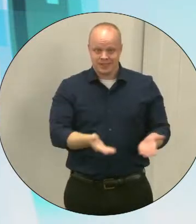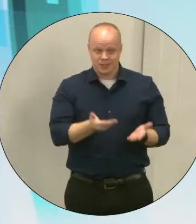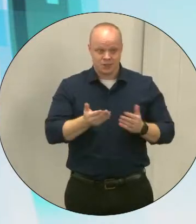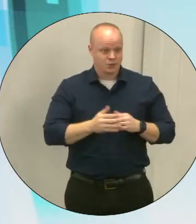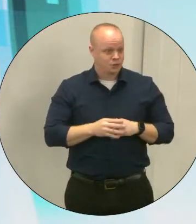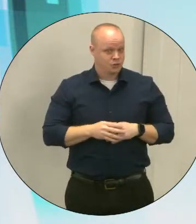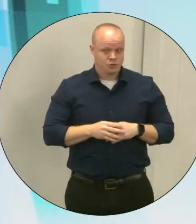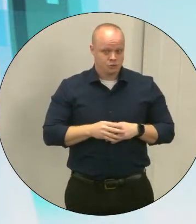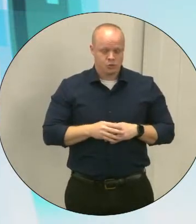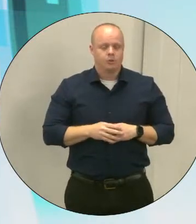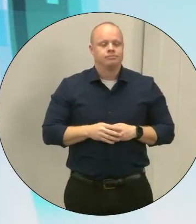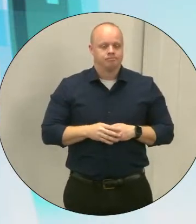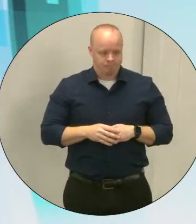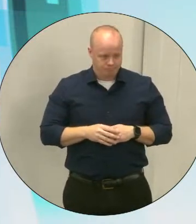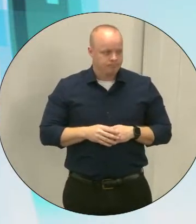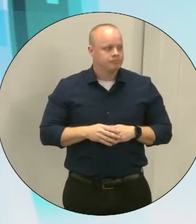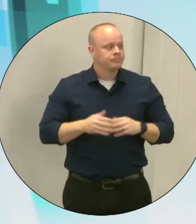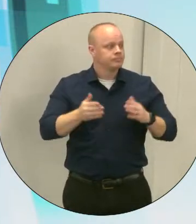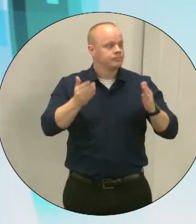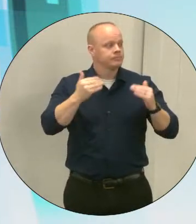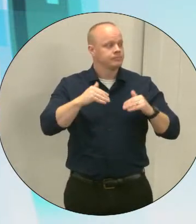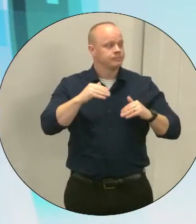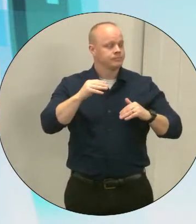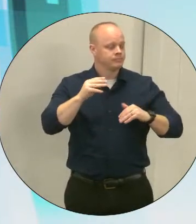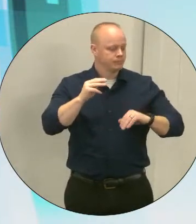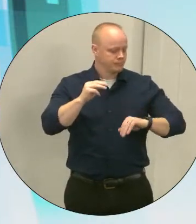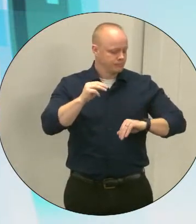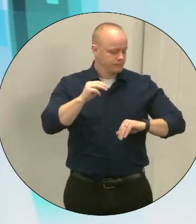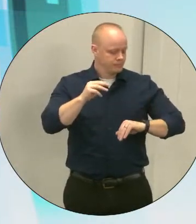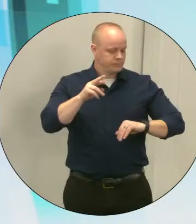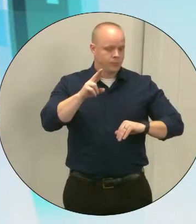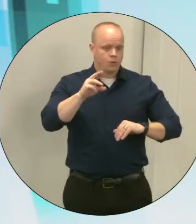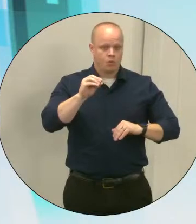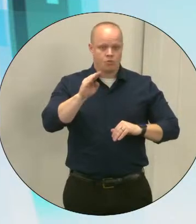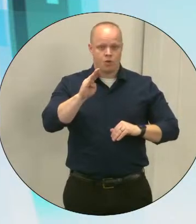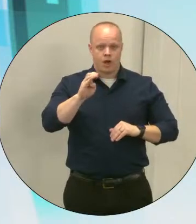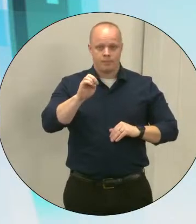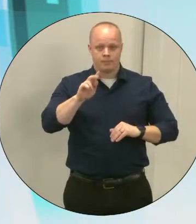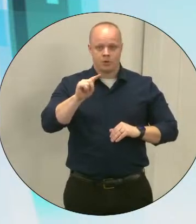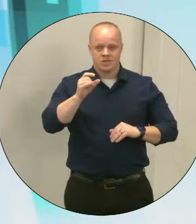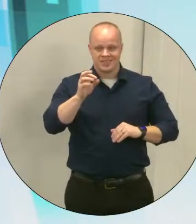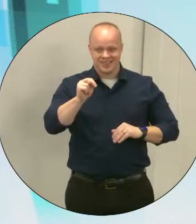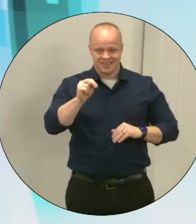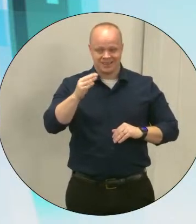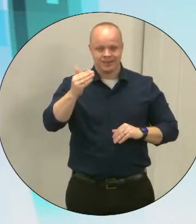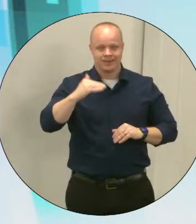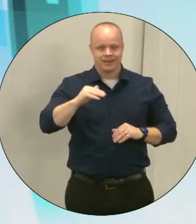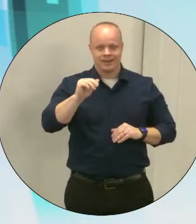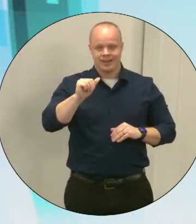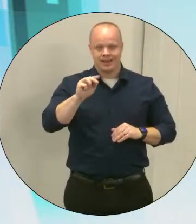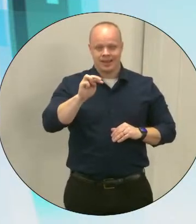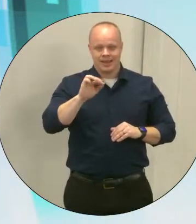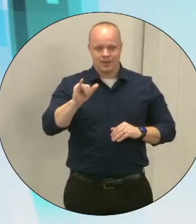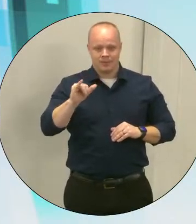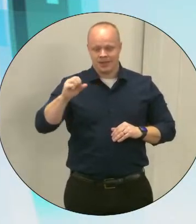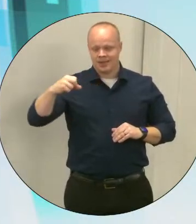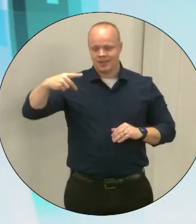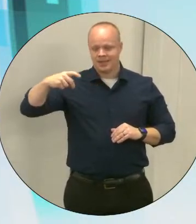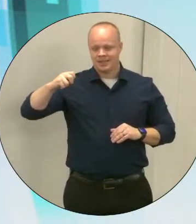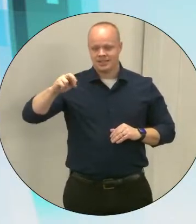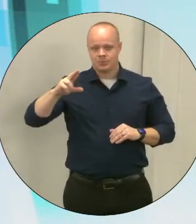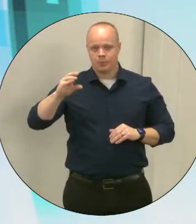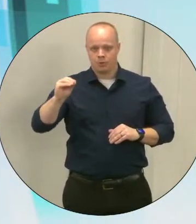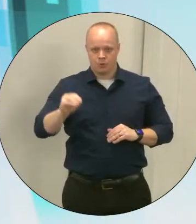No? All right, Miss Jenna Robertson, and then Amy Spiro.